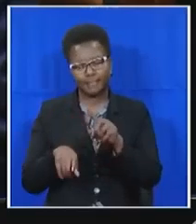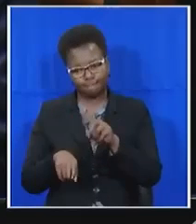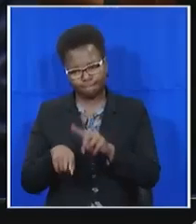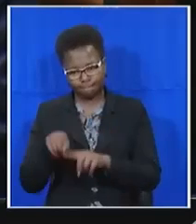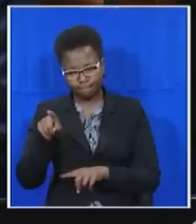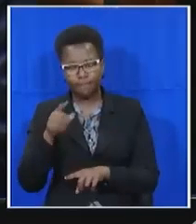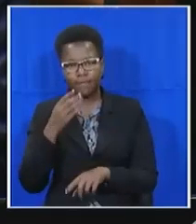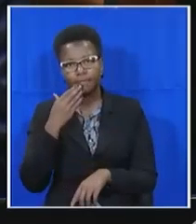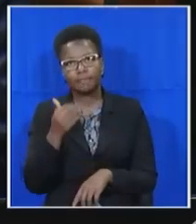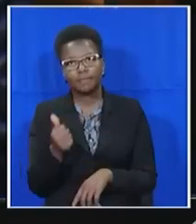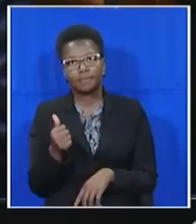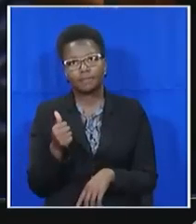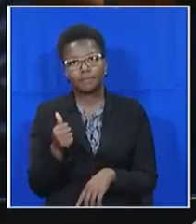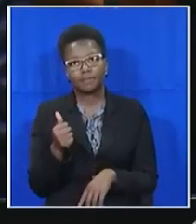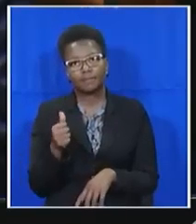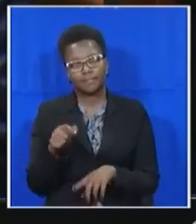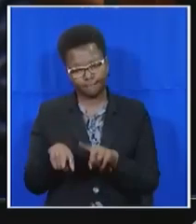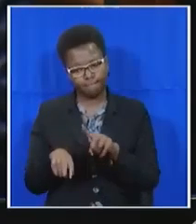out of order.